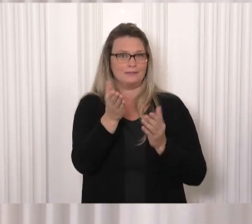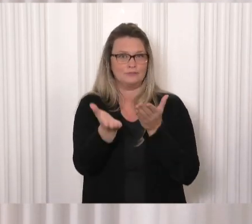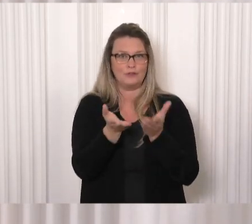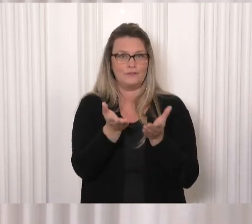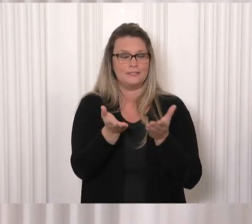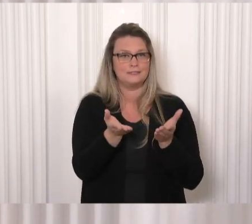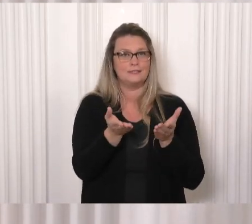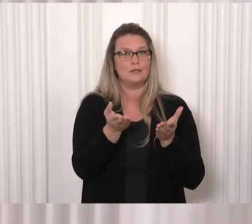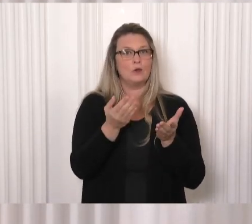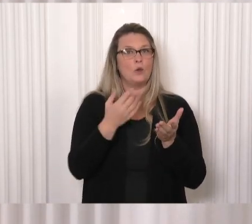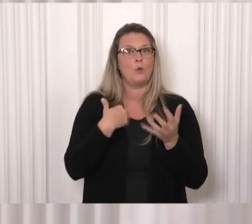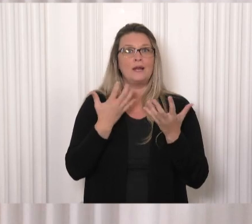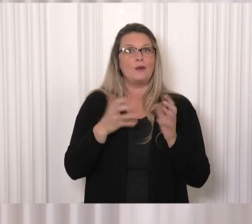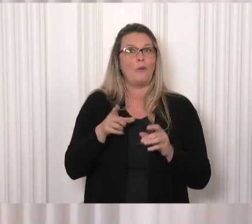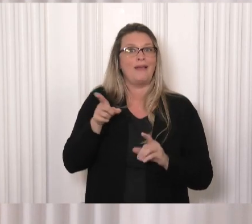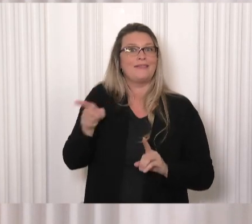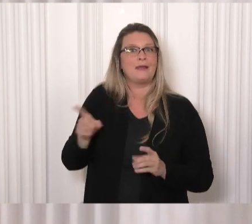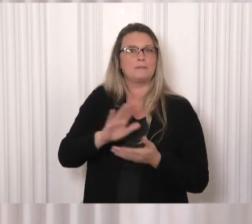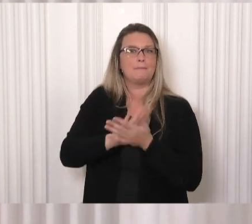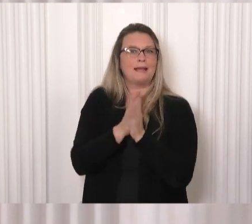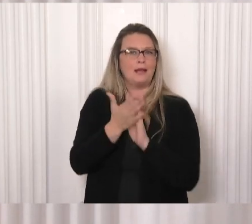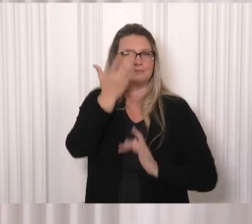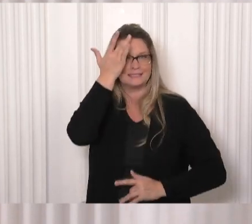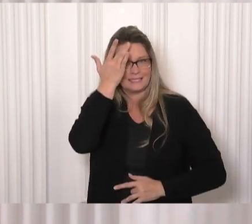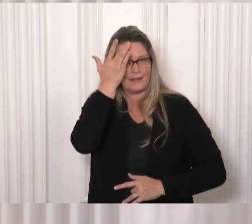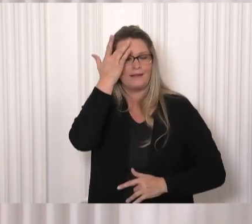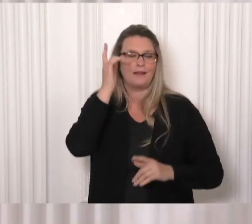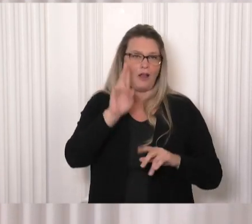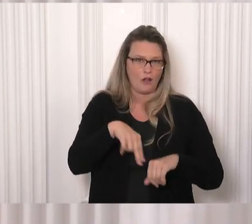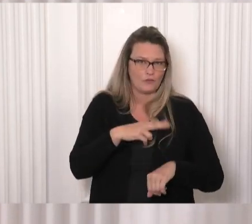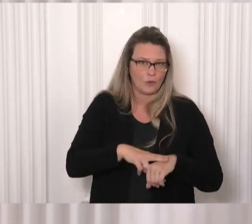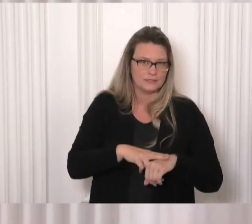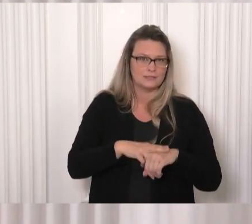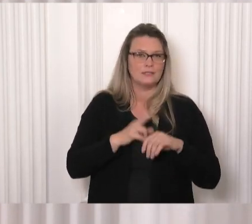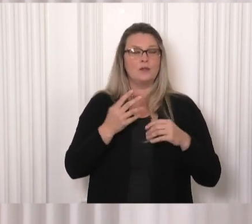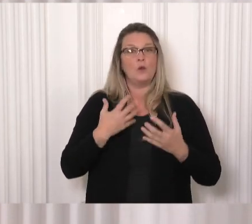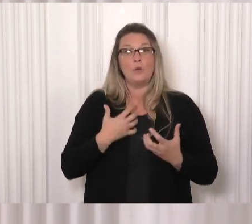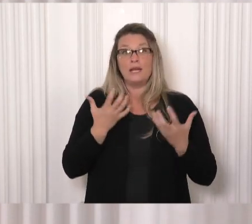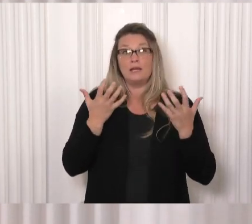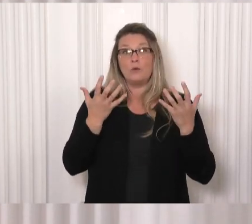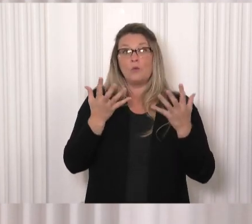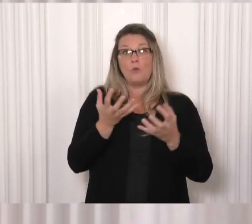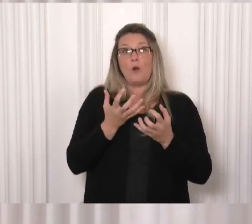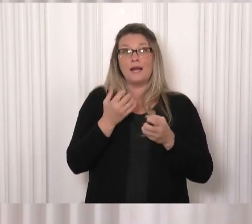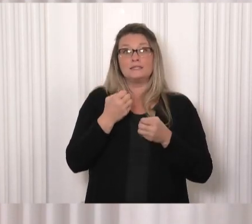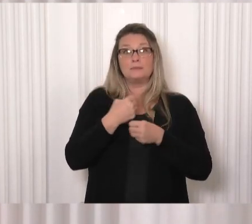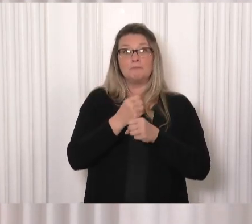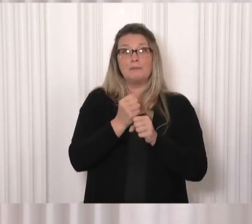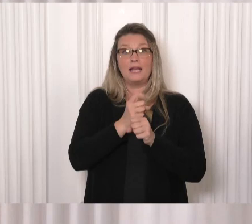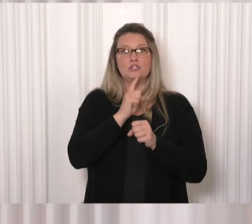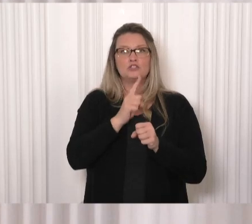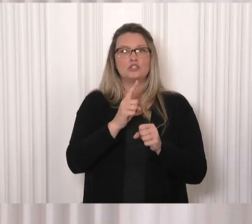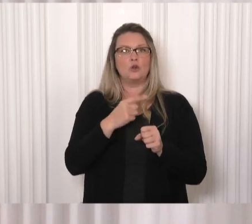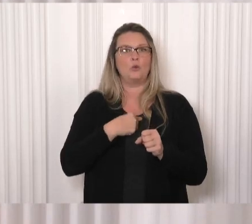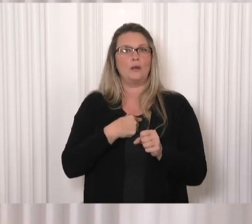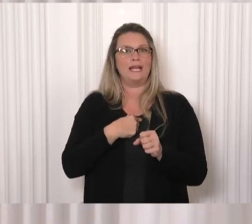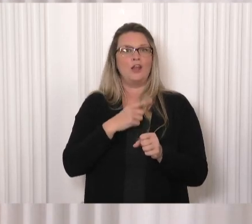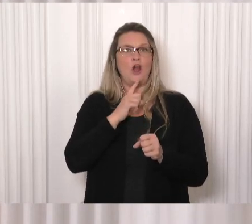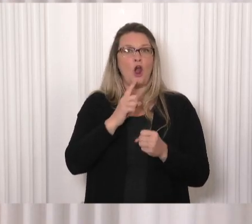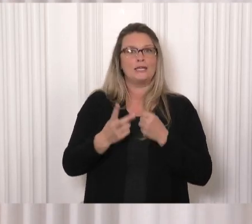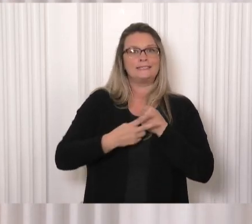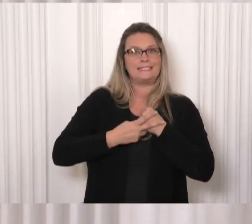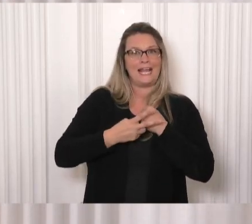number one, we don't want them to get sick, of course, but number two, we also want to conserve the personal protective equipment that